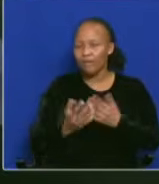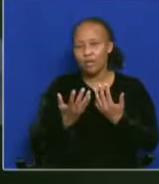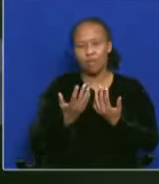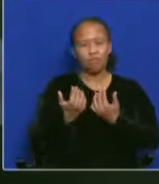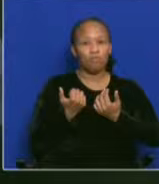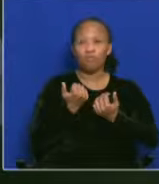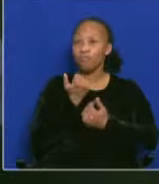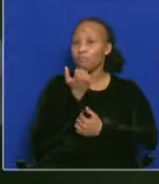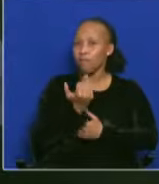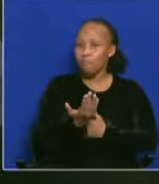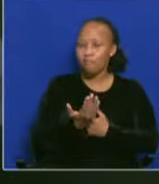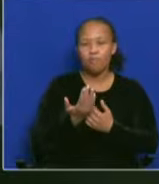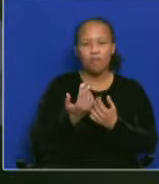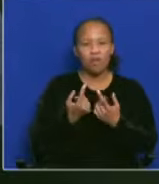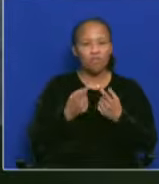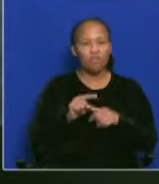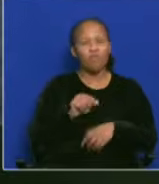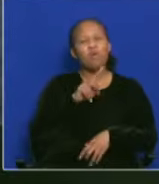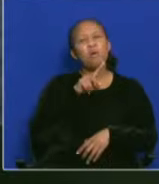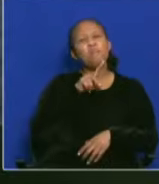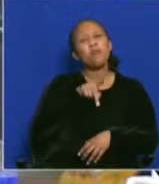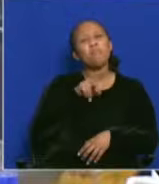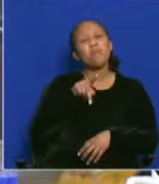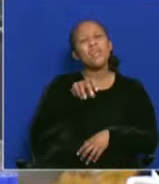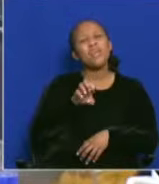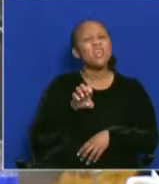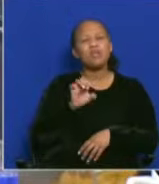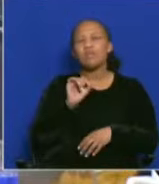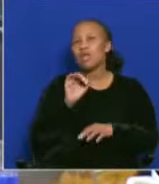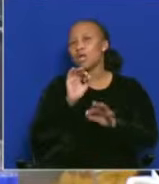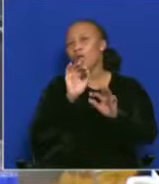protective equipment by several companies.